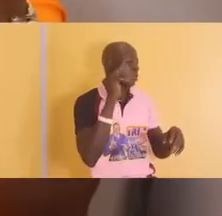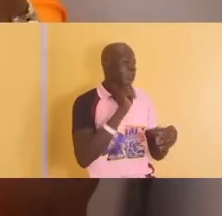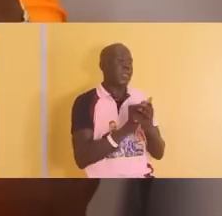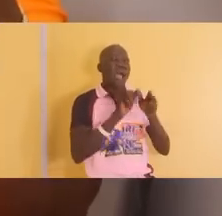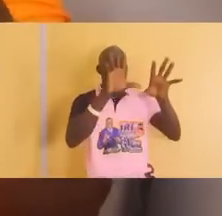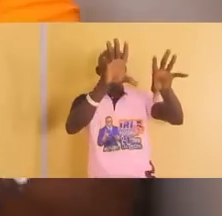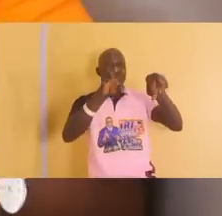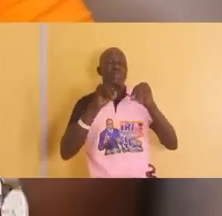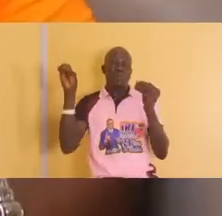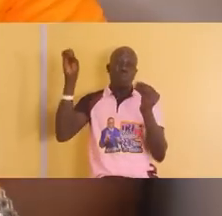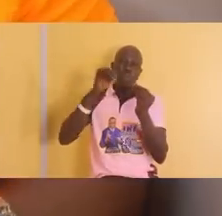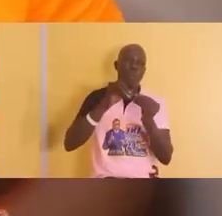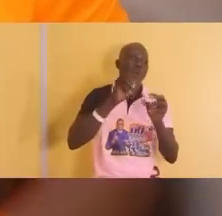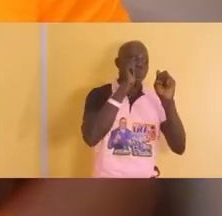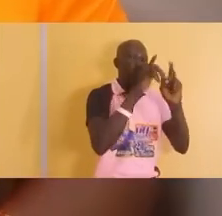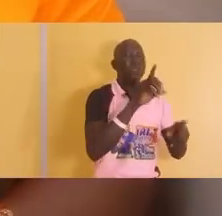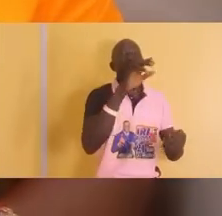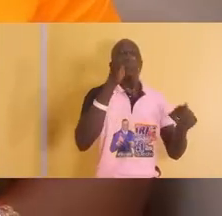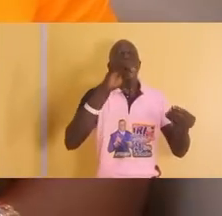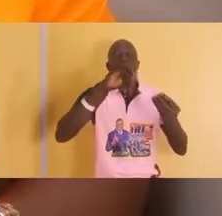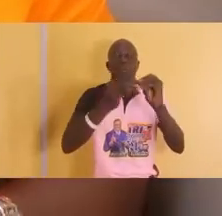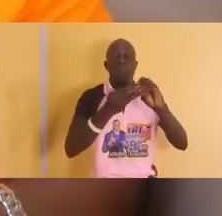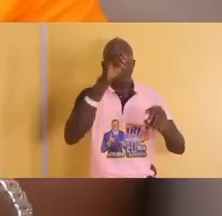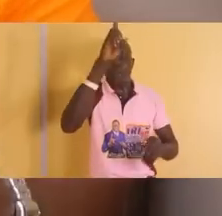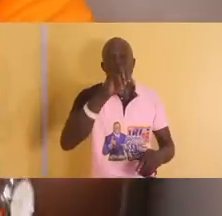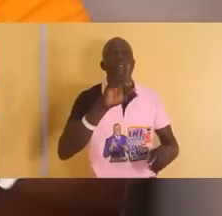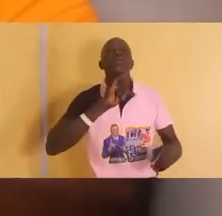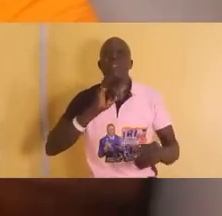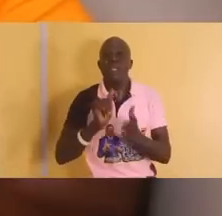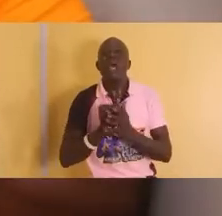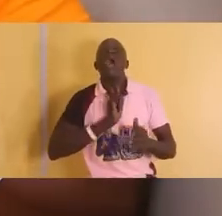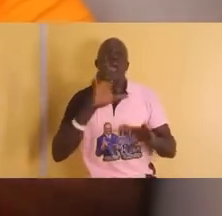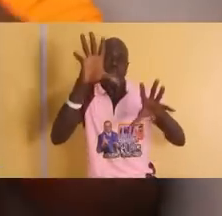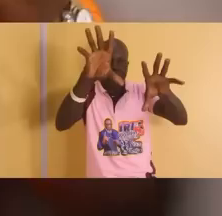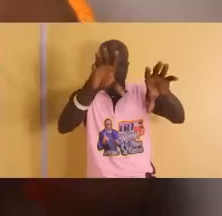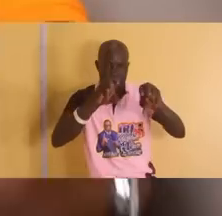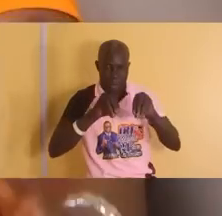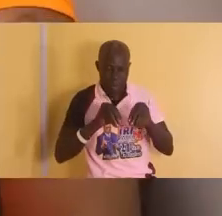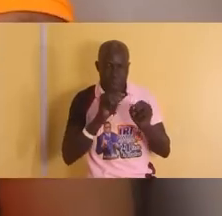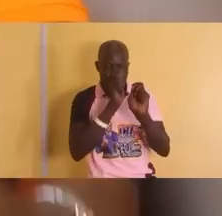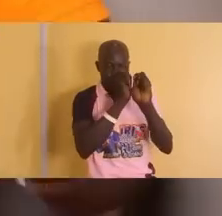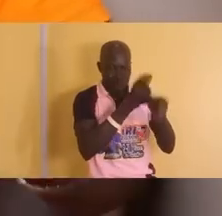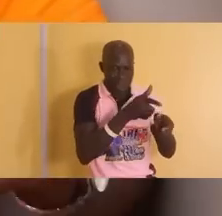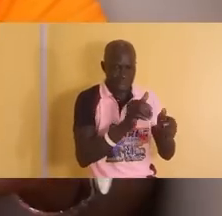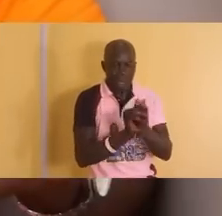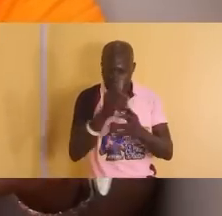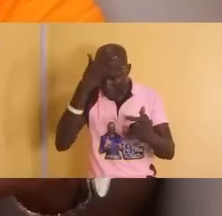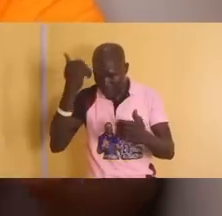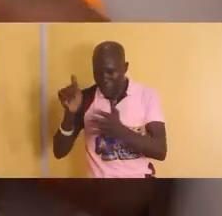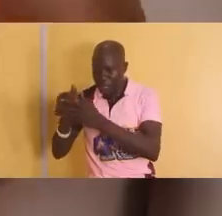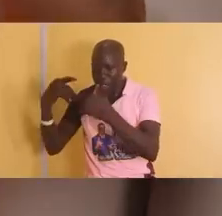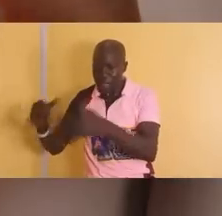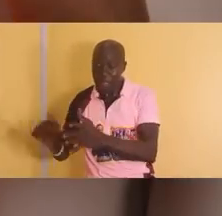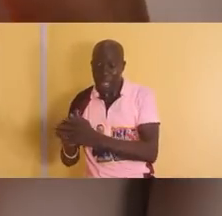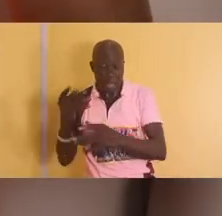I will receive the blessing. I will receive the blessing. I will receive the blessing.